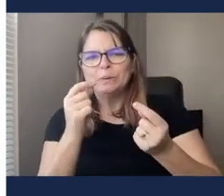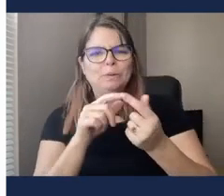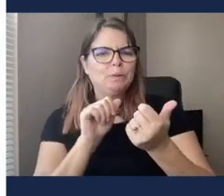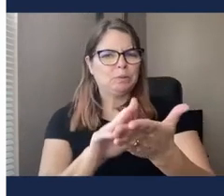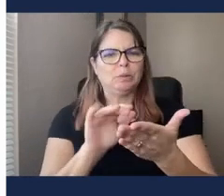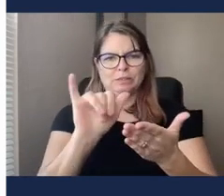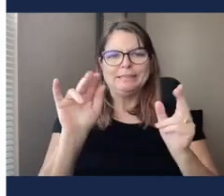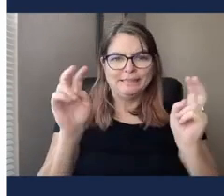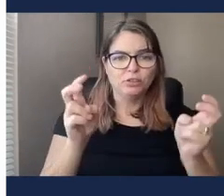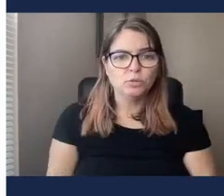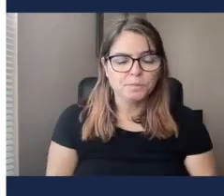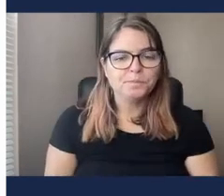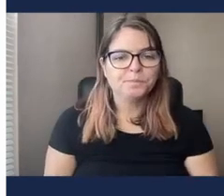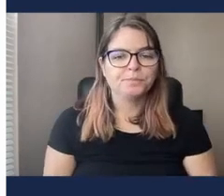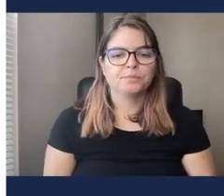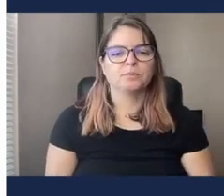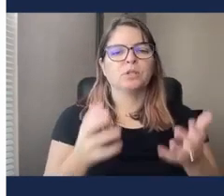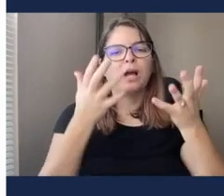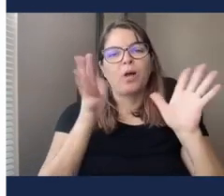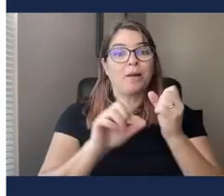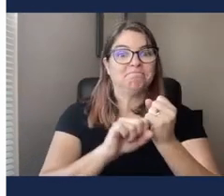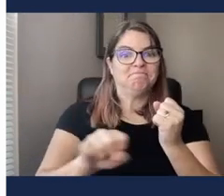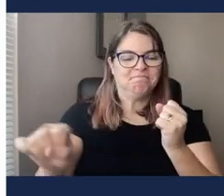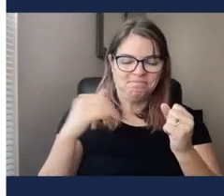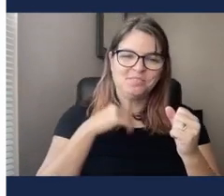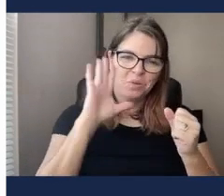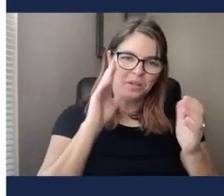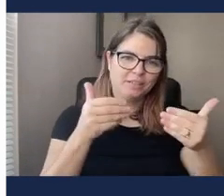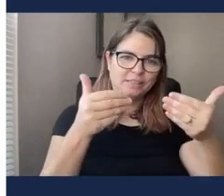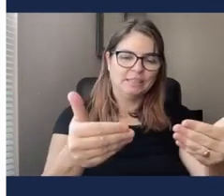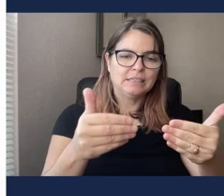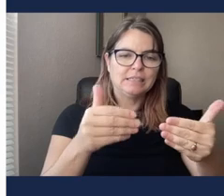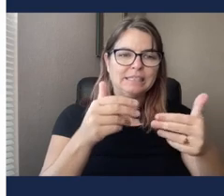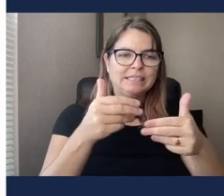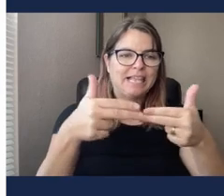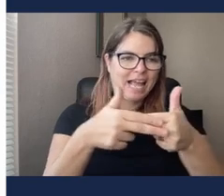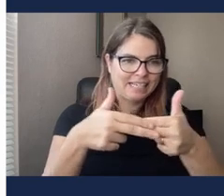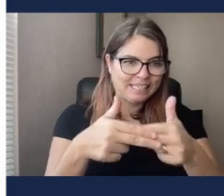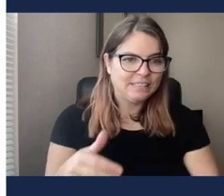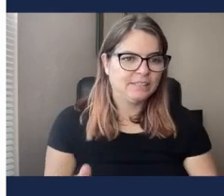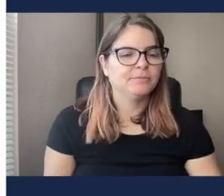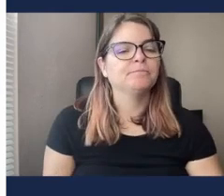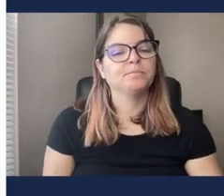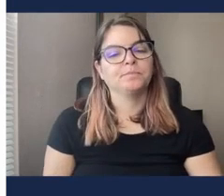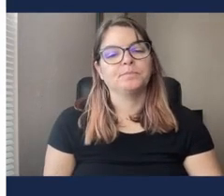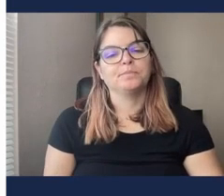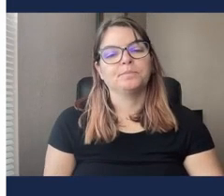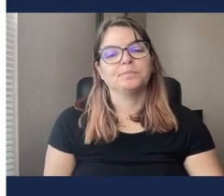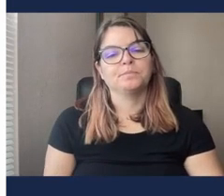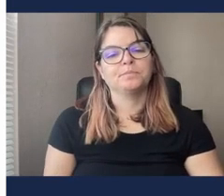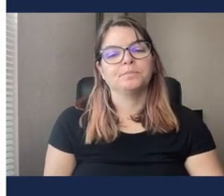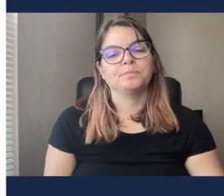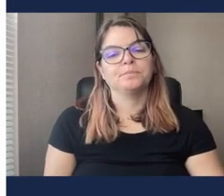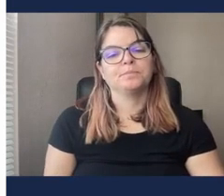So without much further ado, I'll ask to advance to the next slide, and I'll share a little